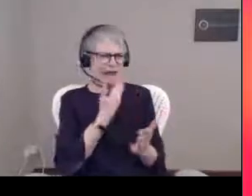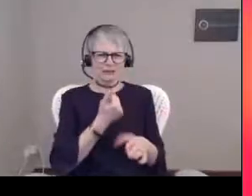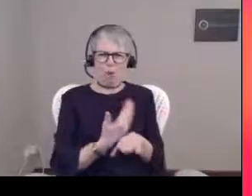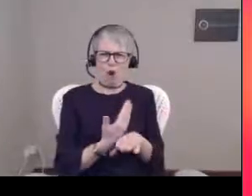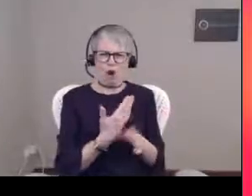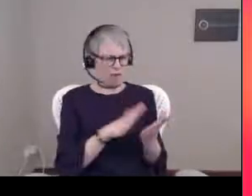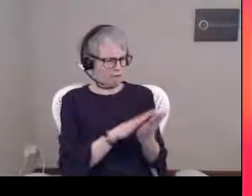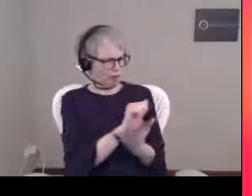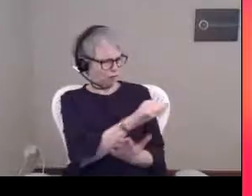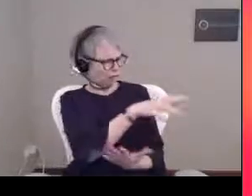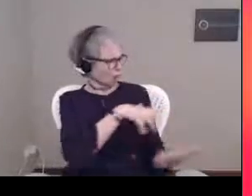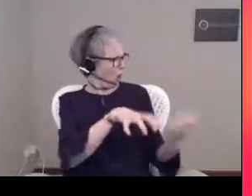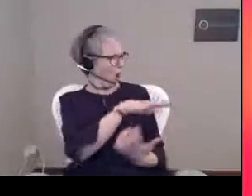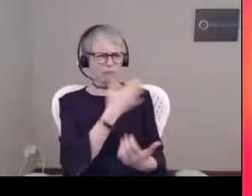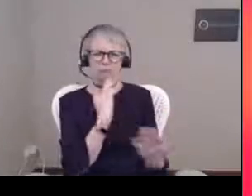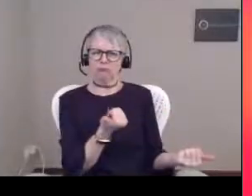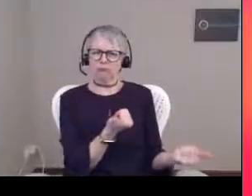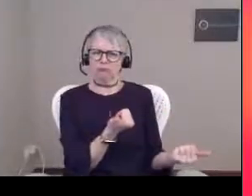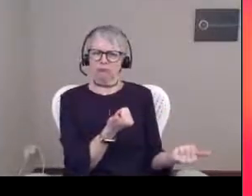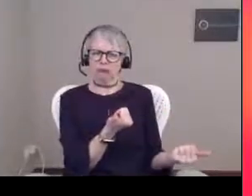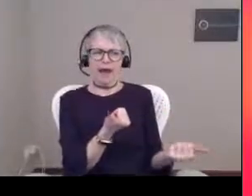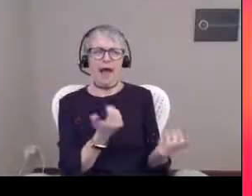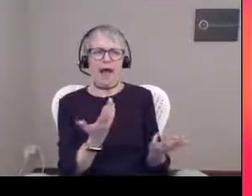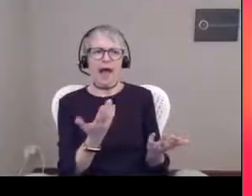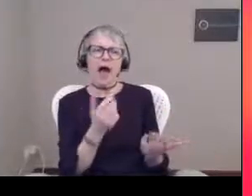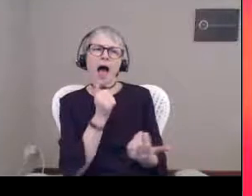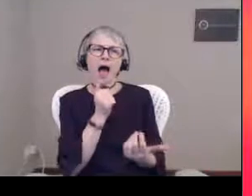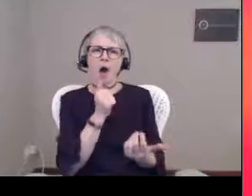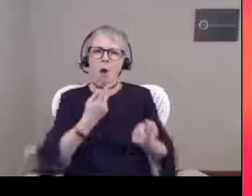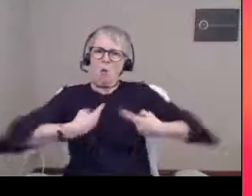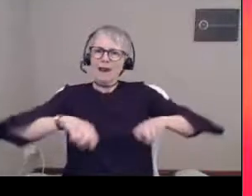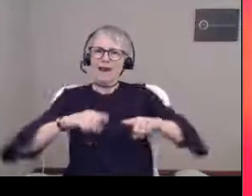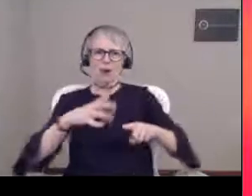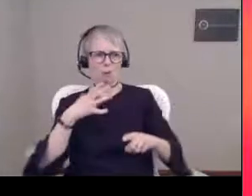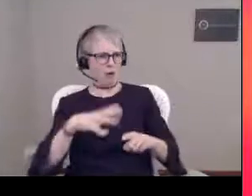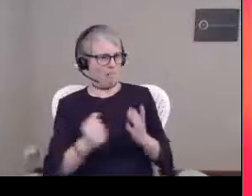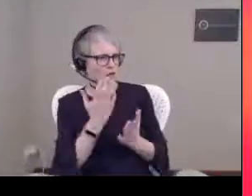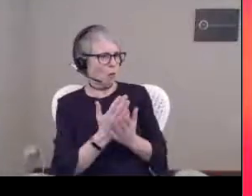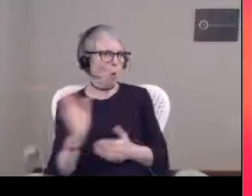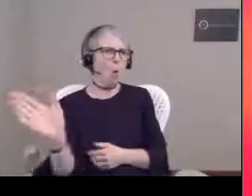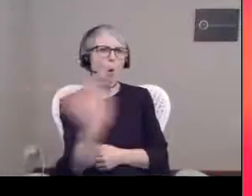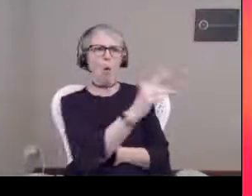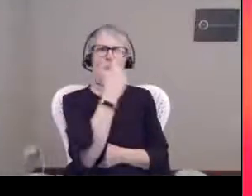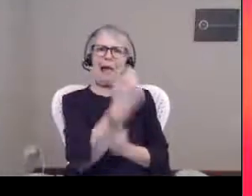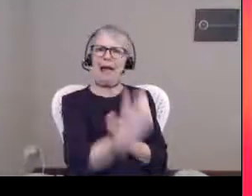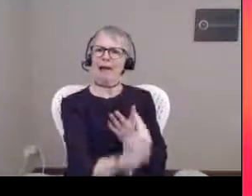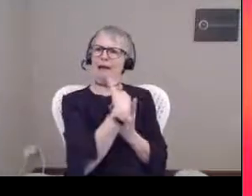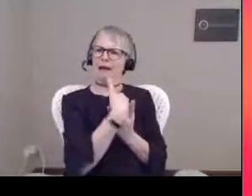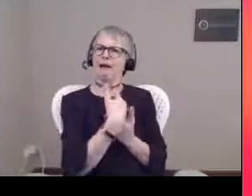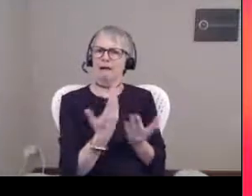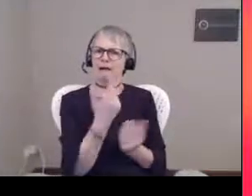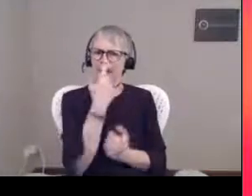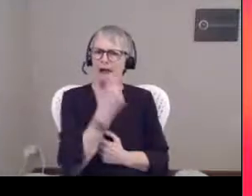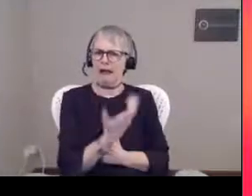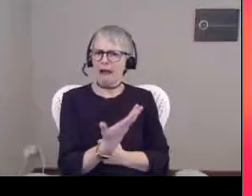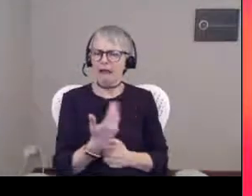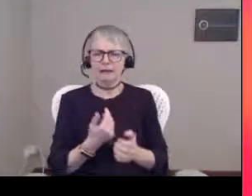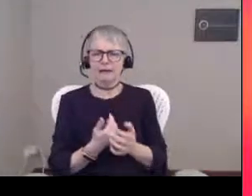main thing right now is we want to make sure that everybody gets visibility to our opportunities across all our divisions, which is why